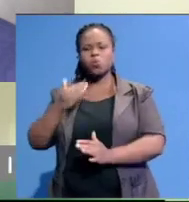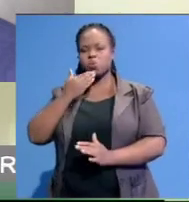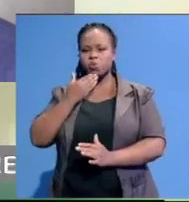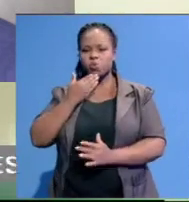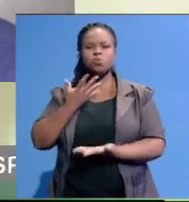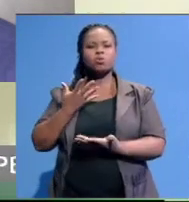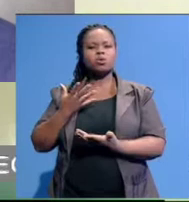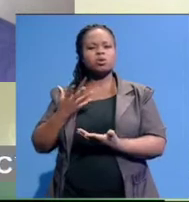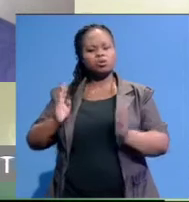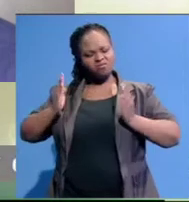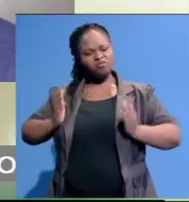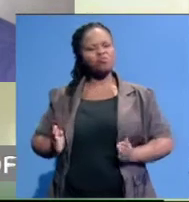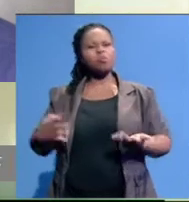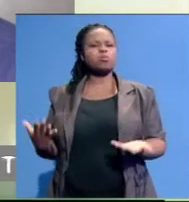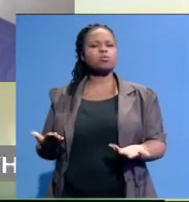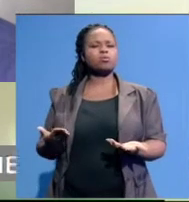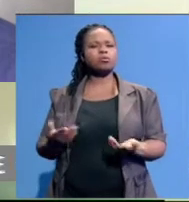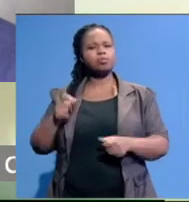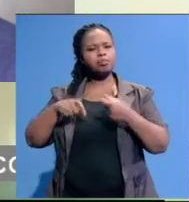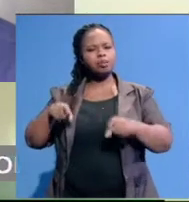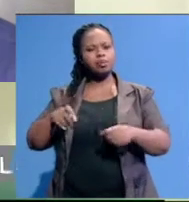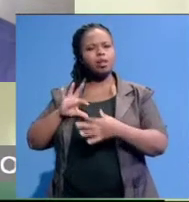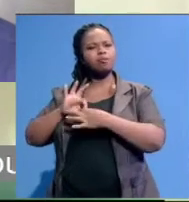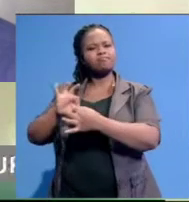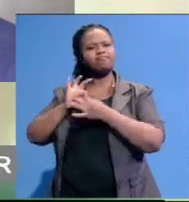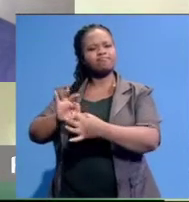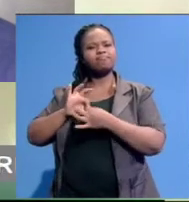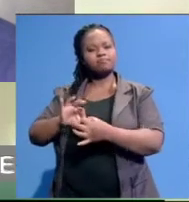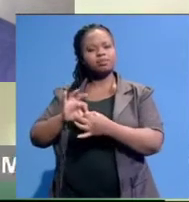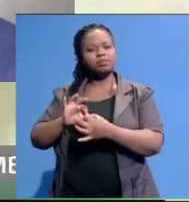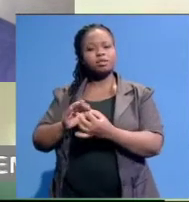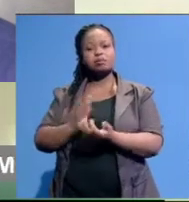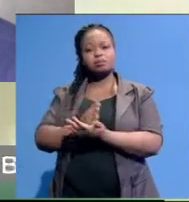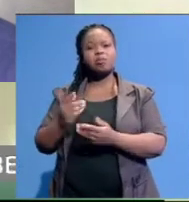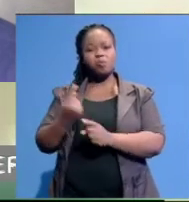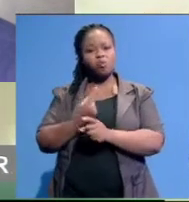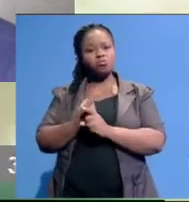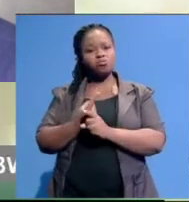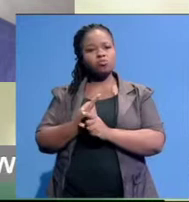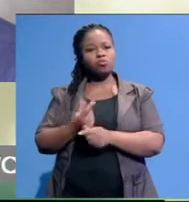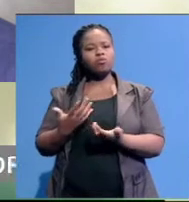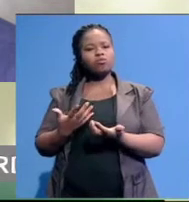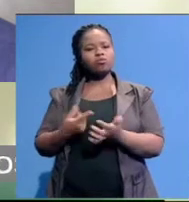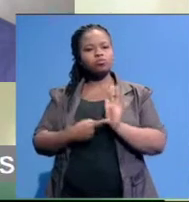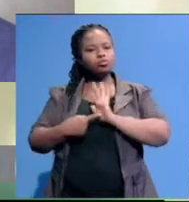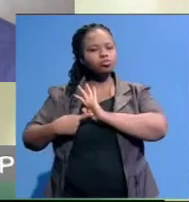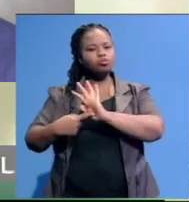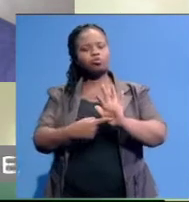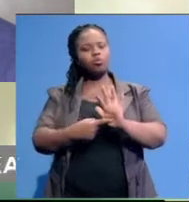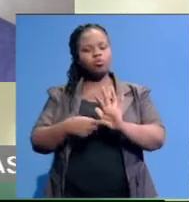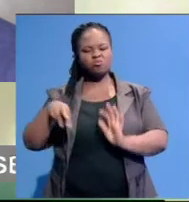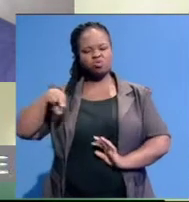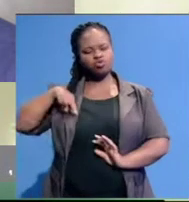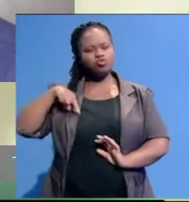of humanity, at one stage even leading in some key areas of science, of